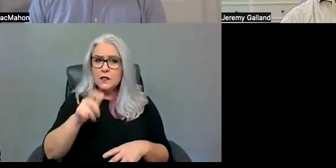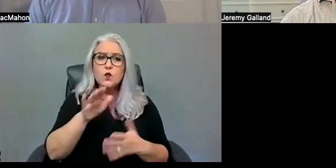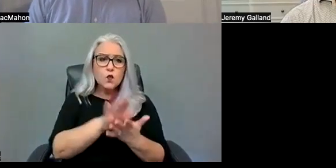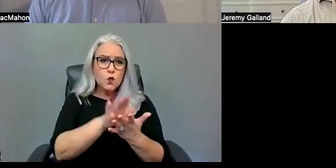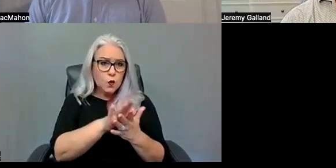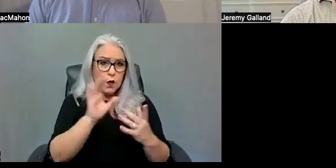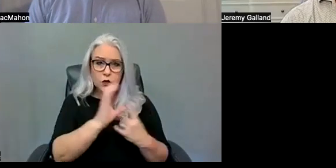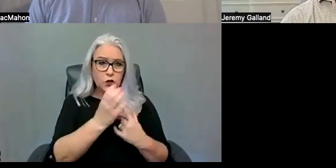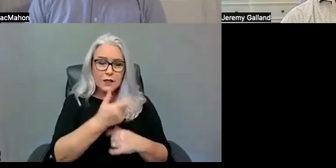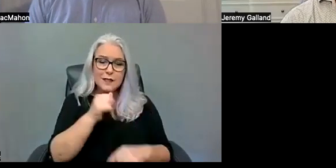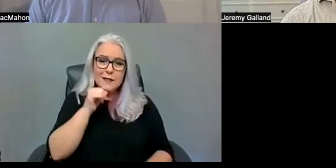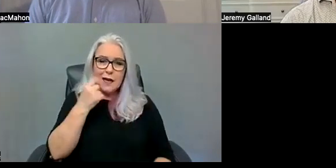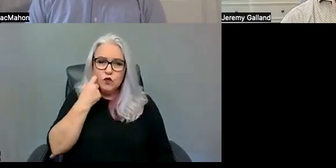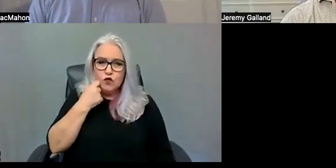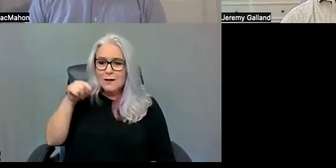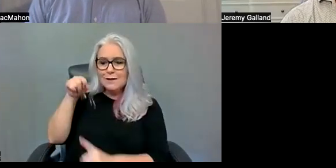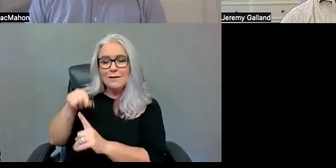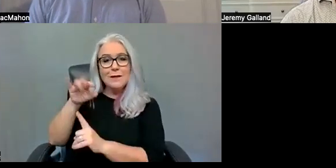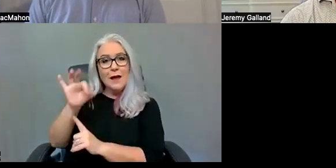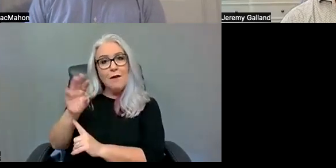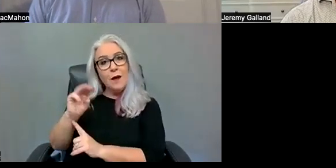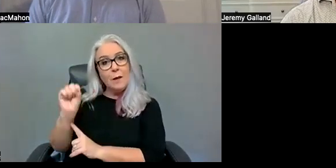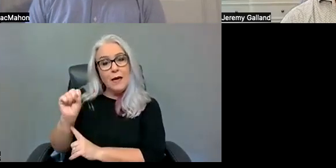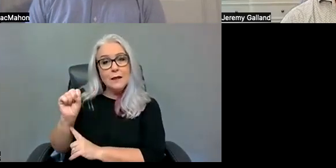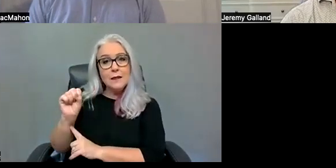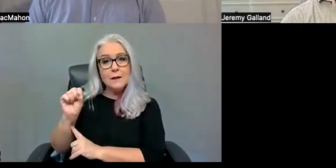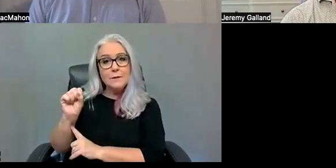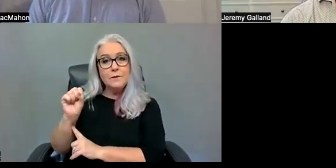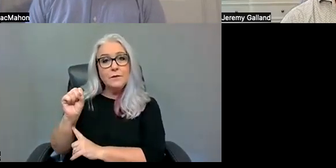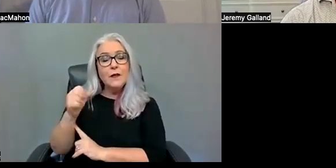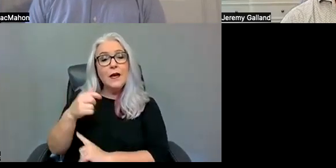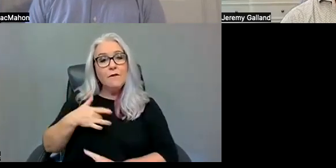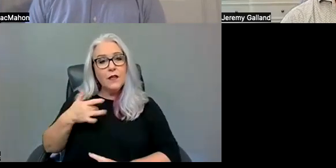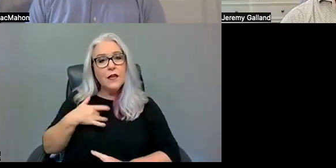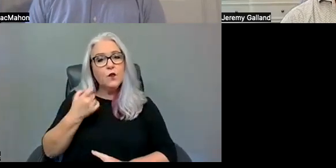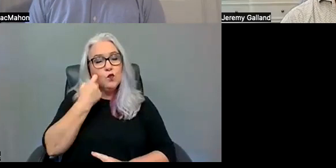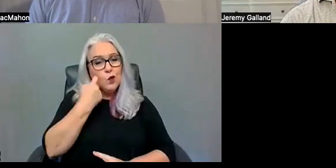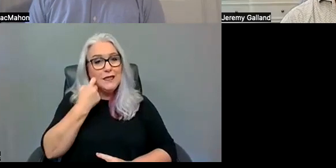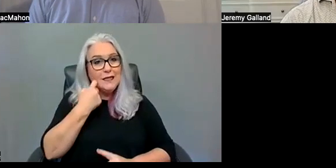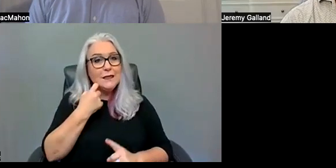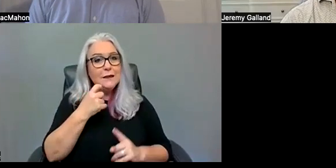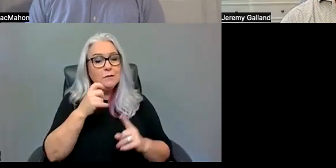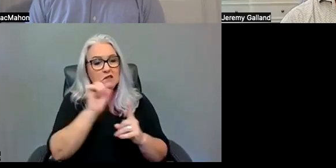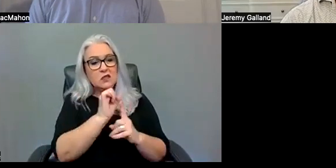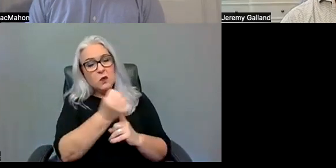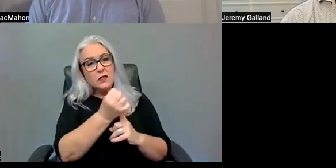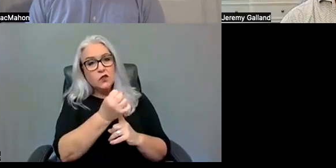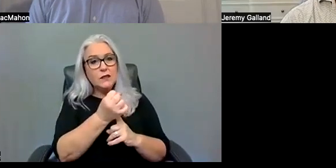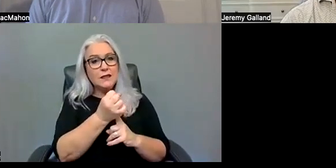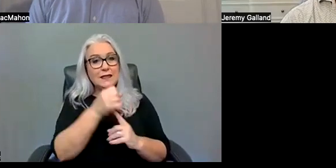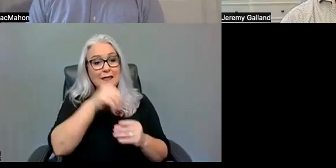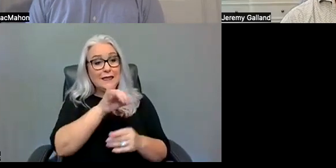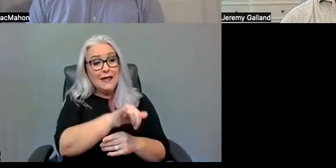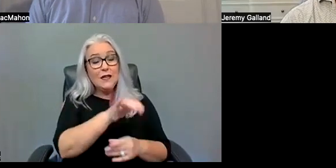not just at FMS. It's just that we have recent incidences from that school that have